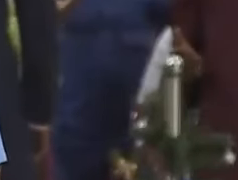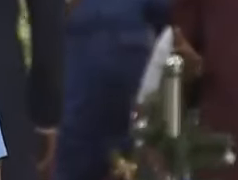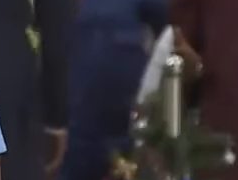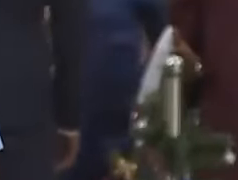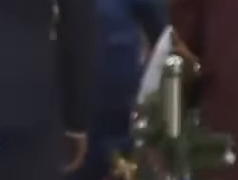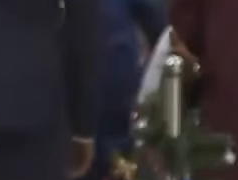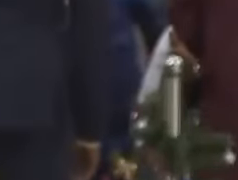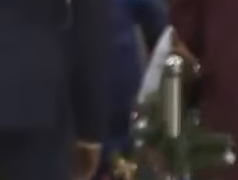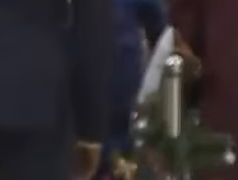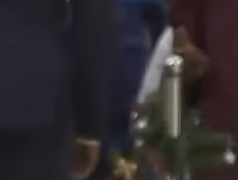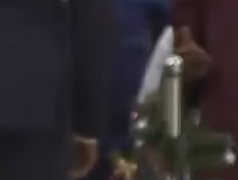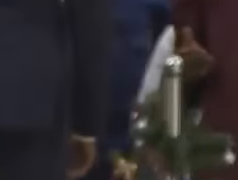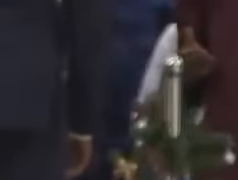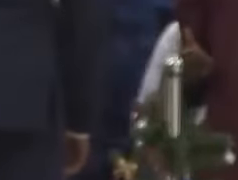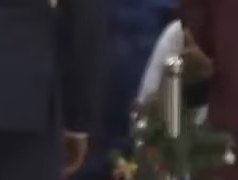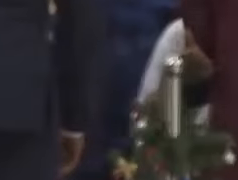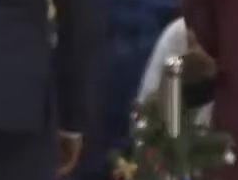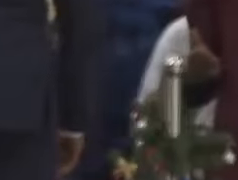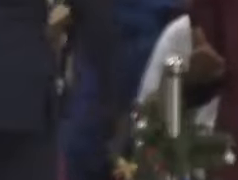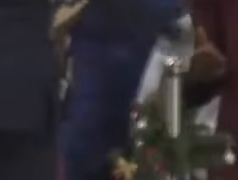Before this month ends,